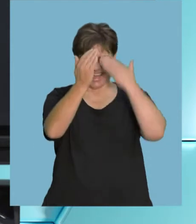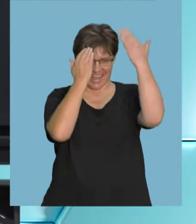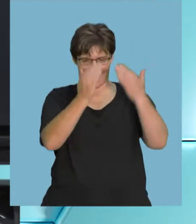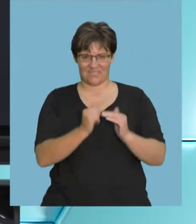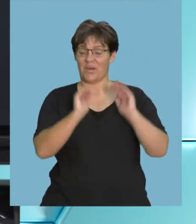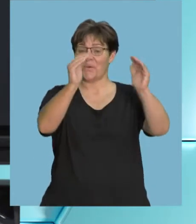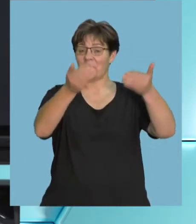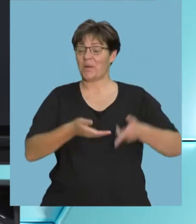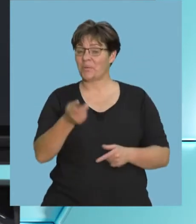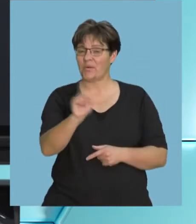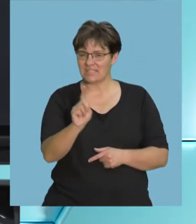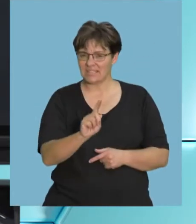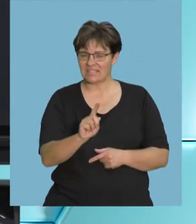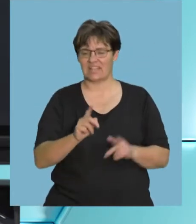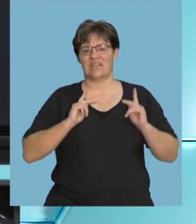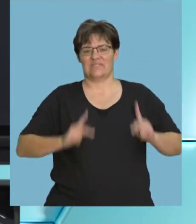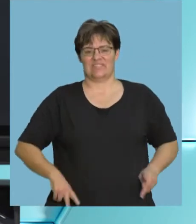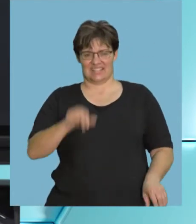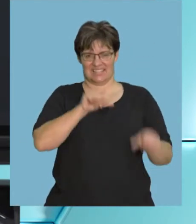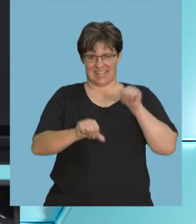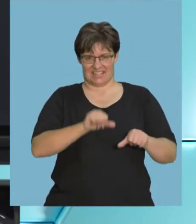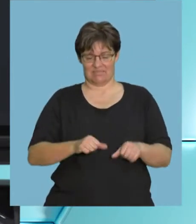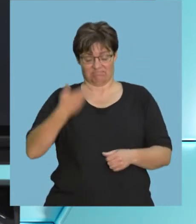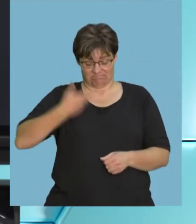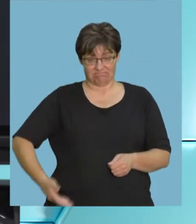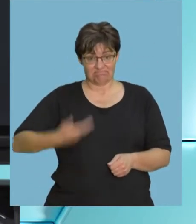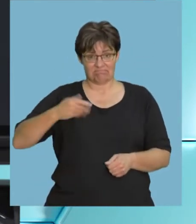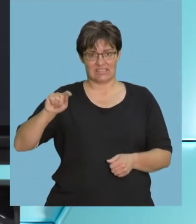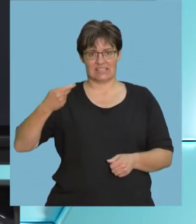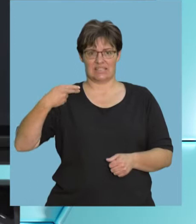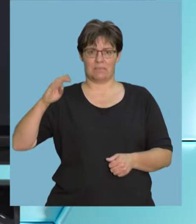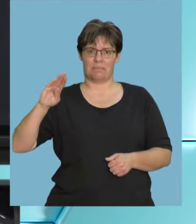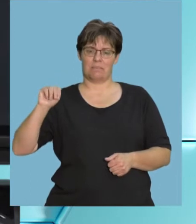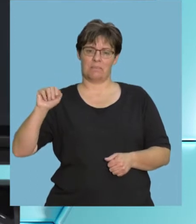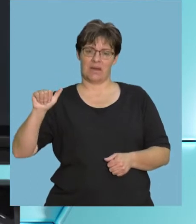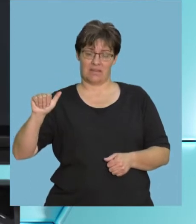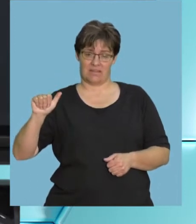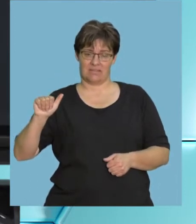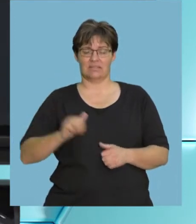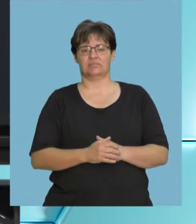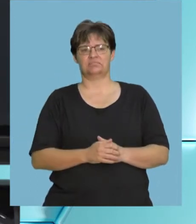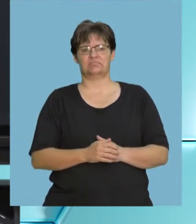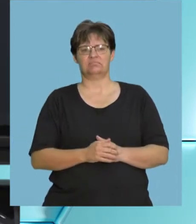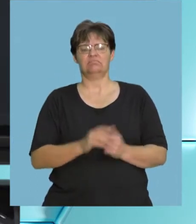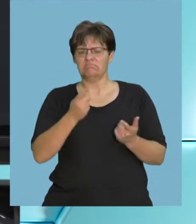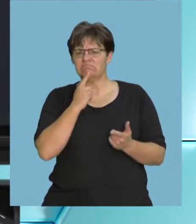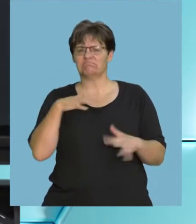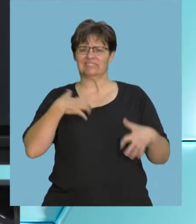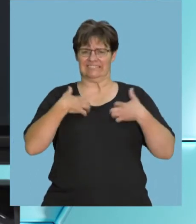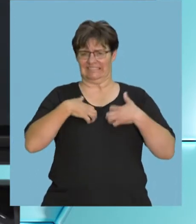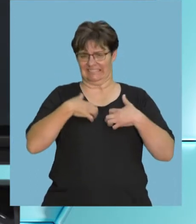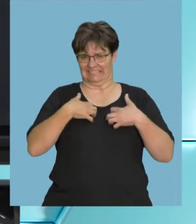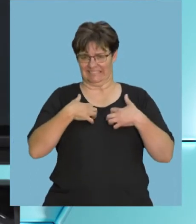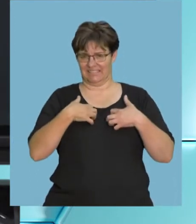welcome to our session for physical sciences. My name is Themba Ncube. Today we're looking at something very exciting that has to do